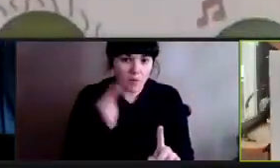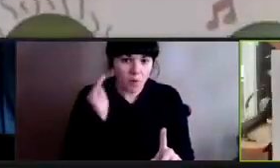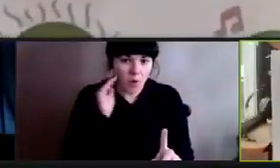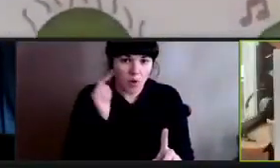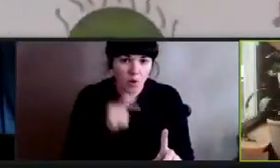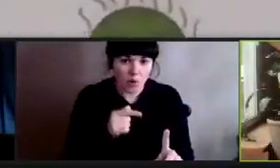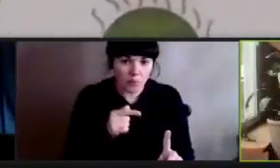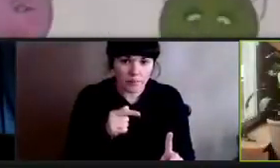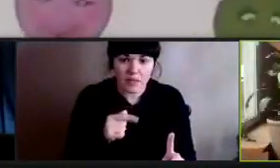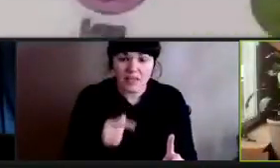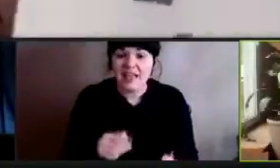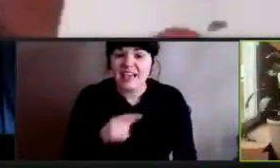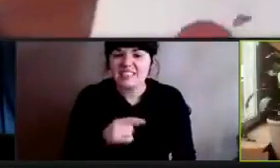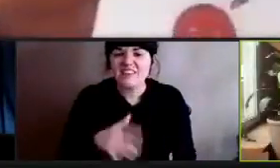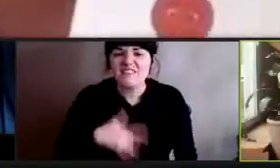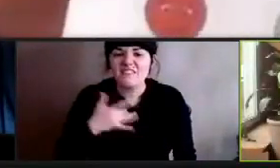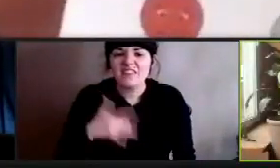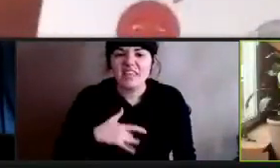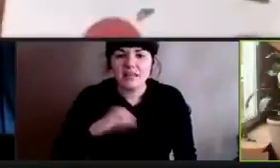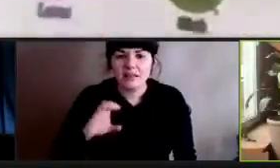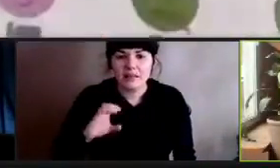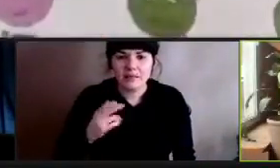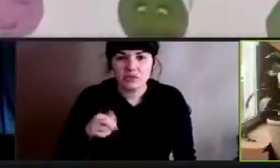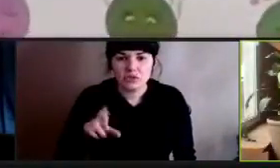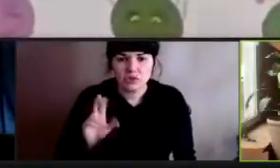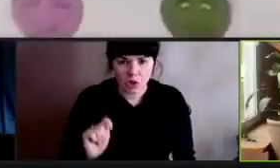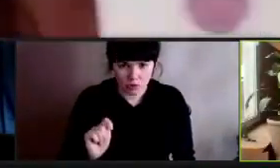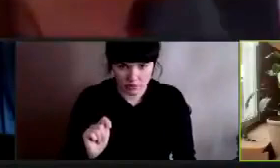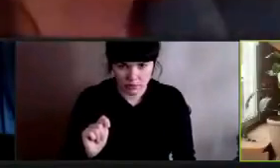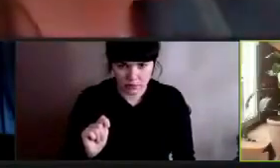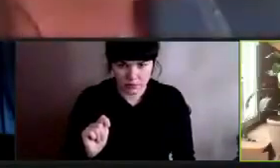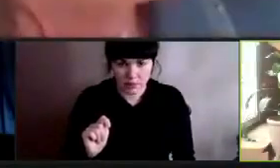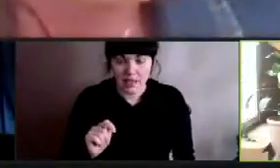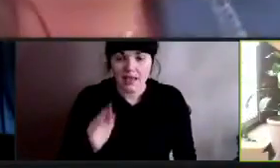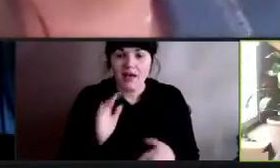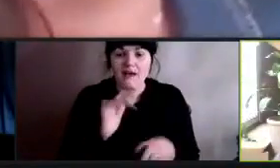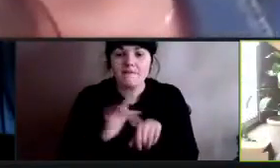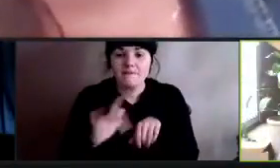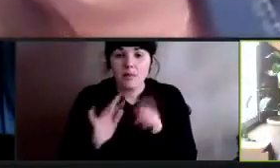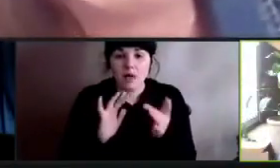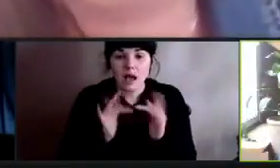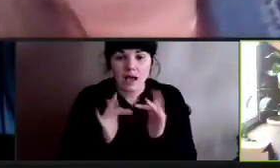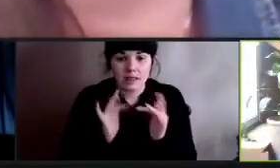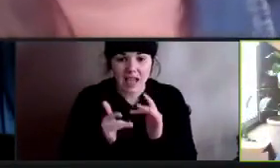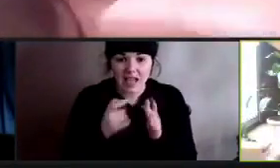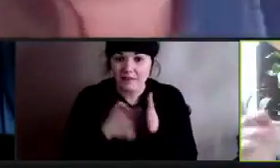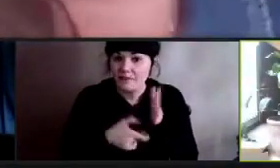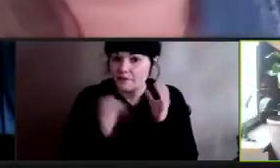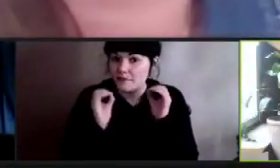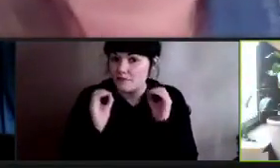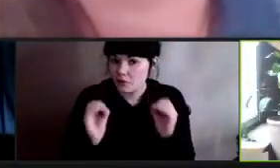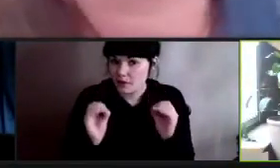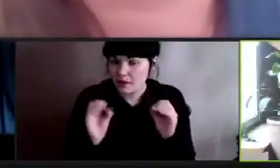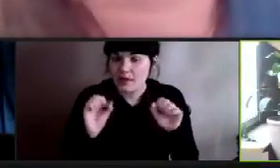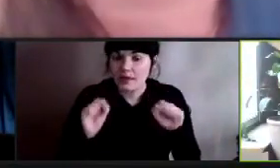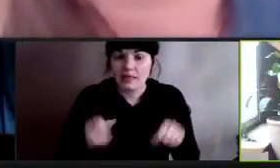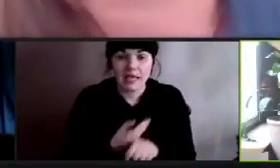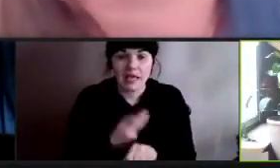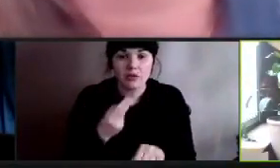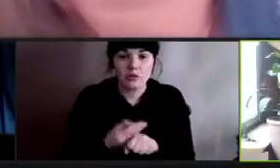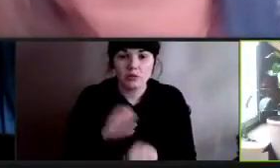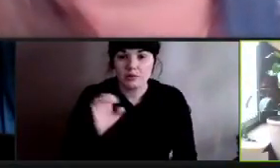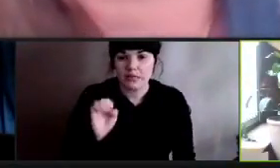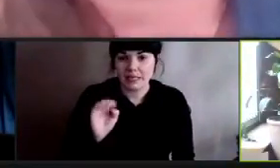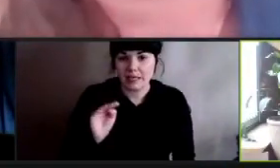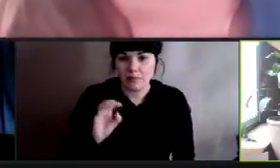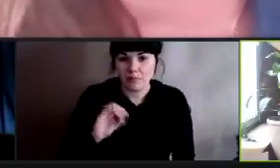use a feelings chart like this that you print off for free online. You could use emojis, even like printing off emojis my kids and